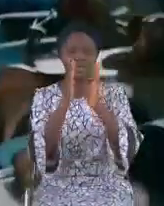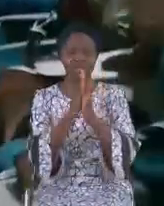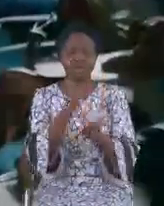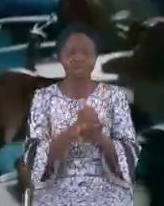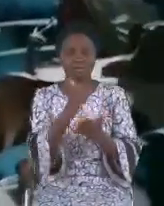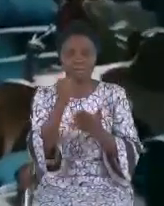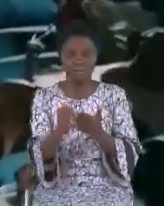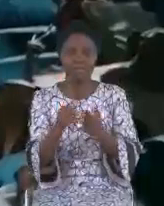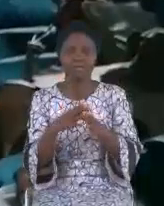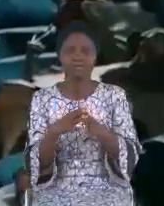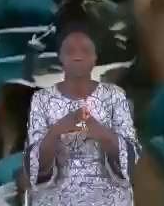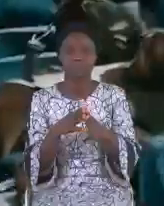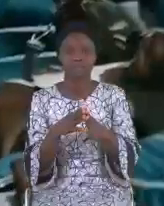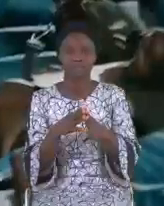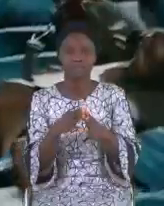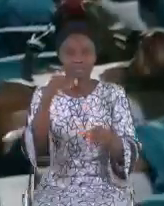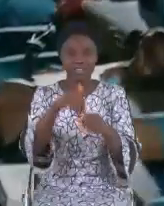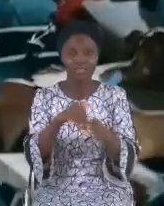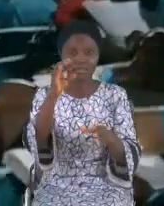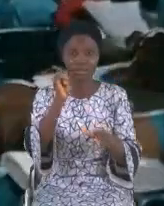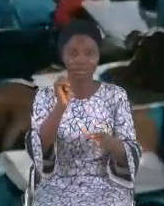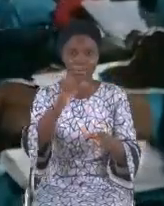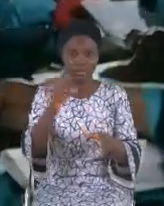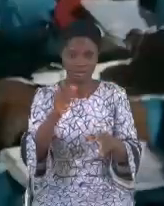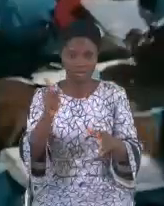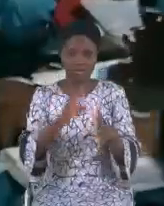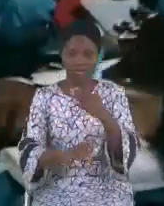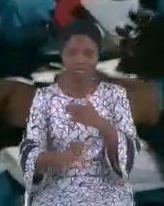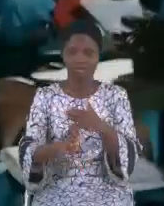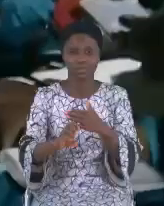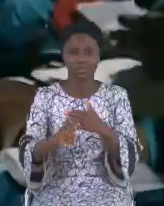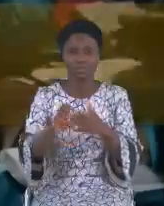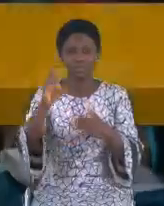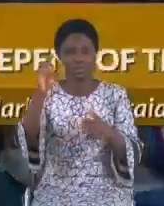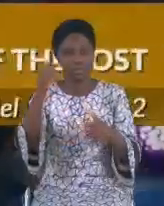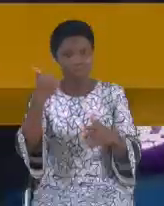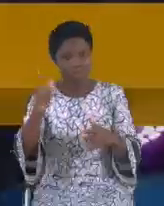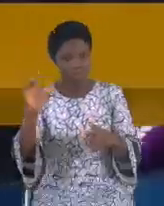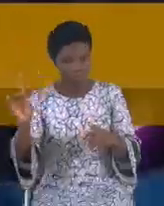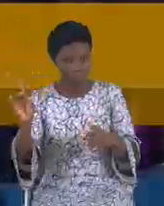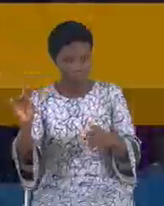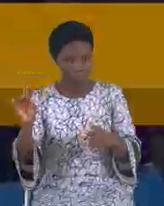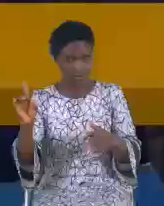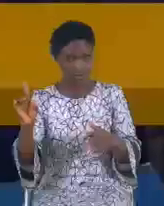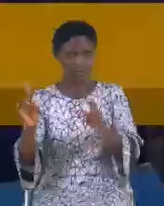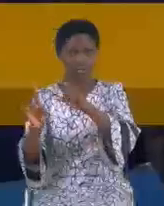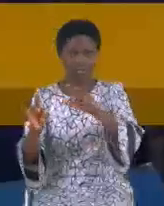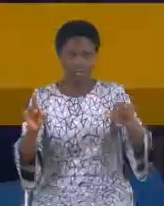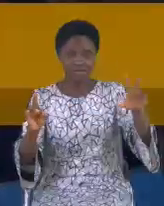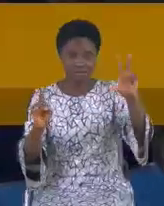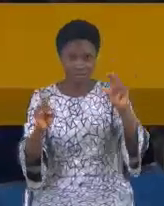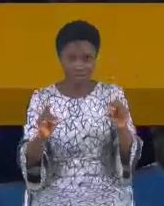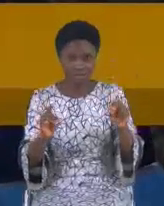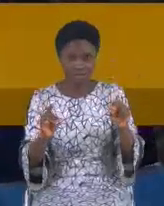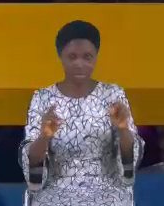name. Look at Ezekiel chapter 18, verse 30. Ezekiel chapter 18,